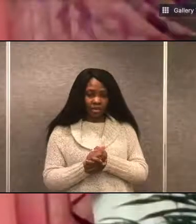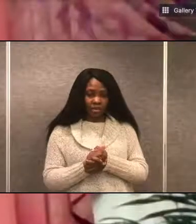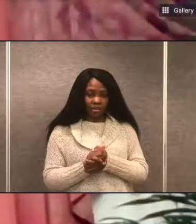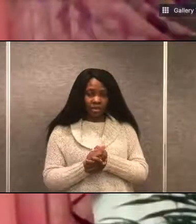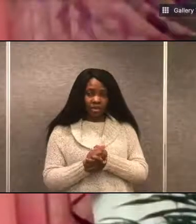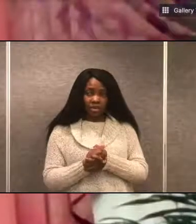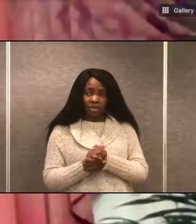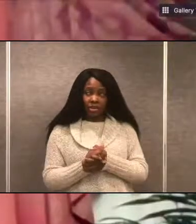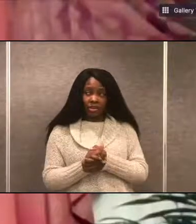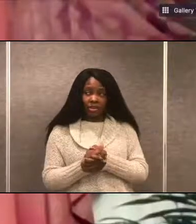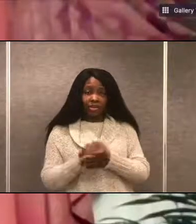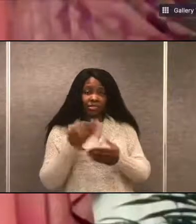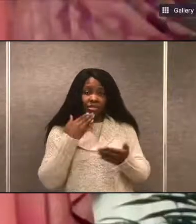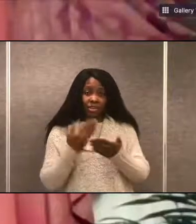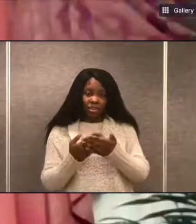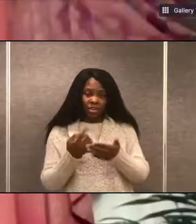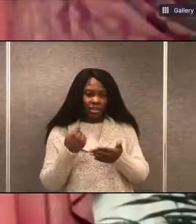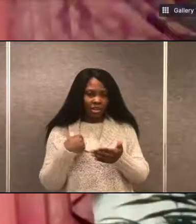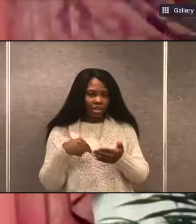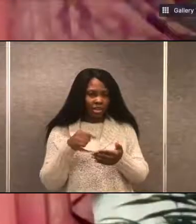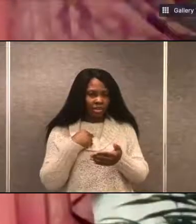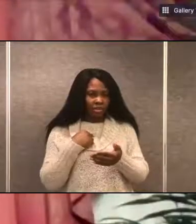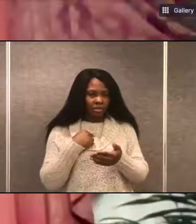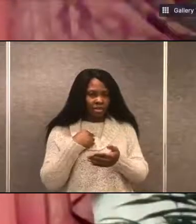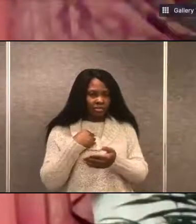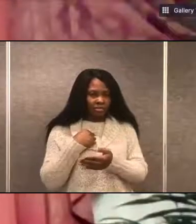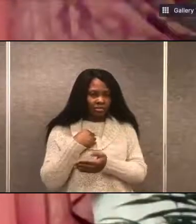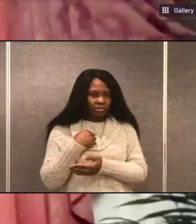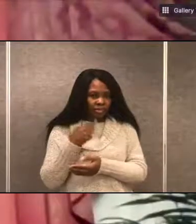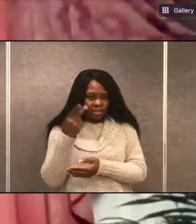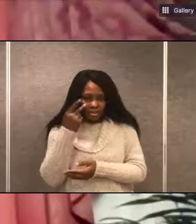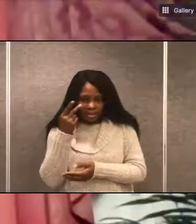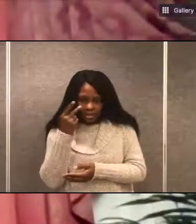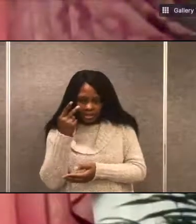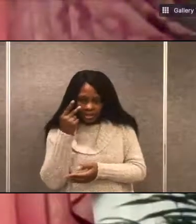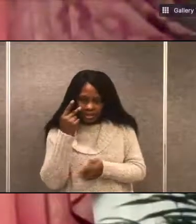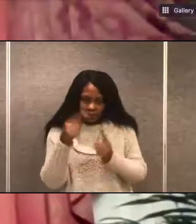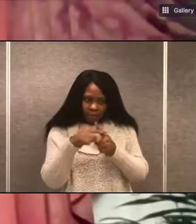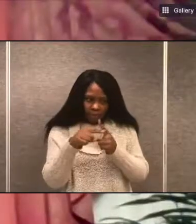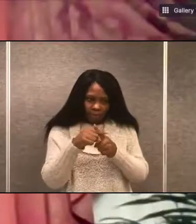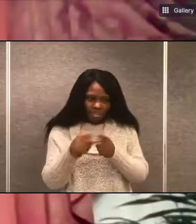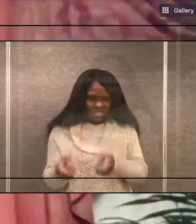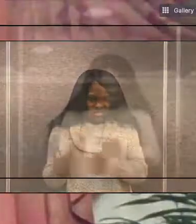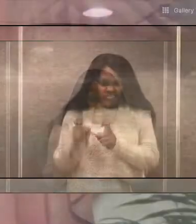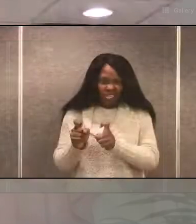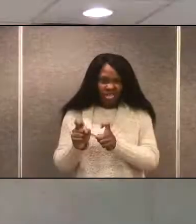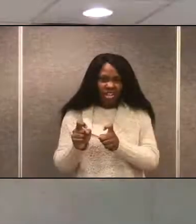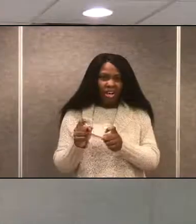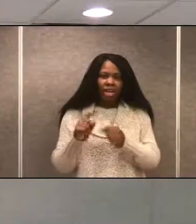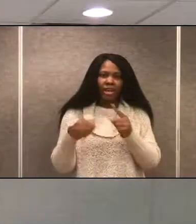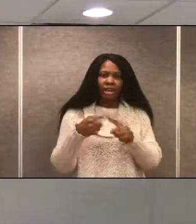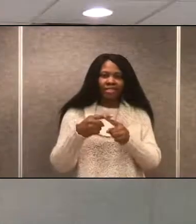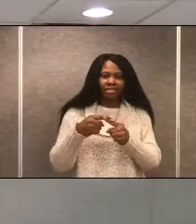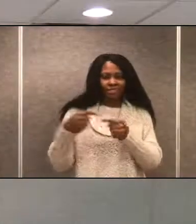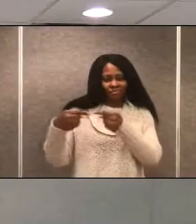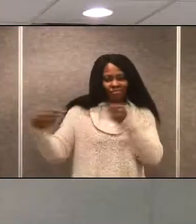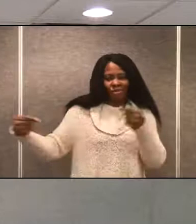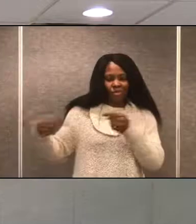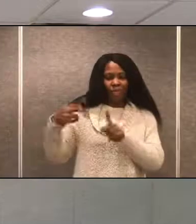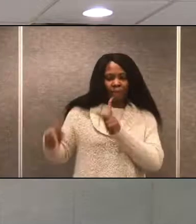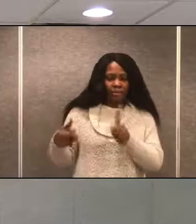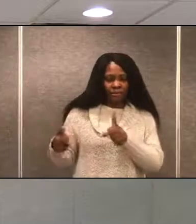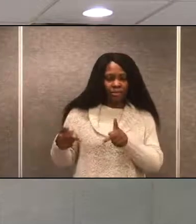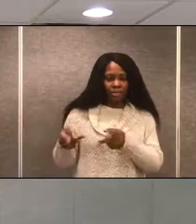catching cases along the way and expeditiously putting people out for self-quarantine. Right, and Dr. Harvard,